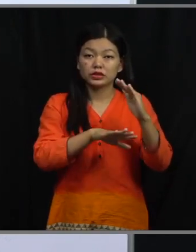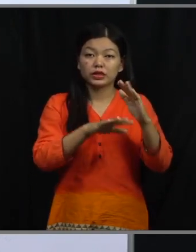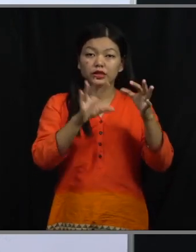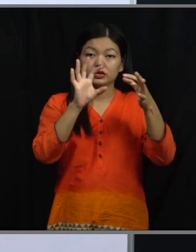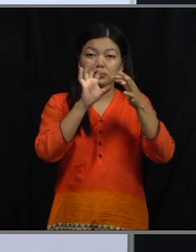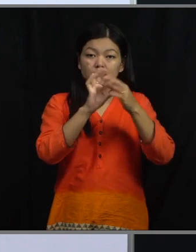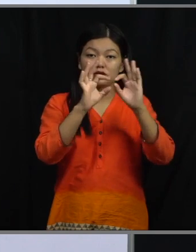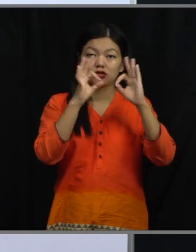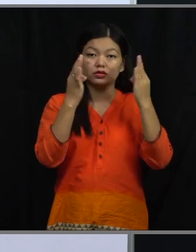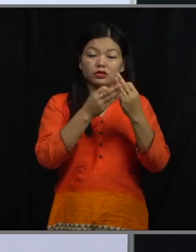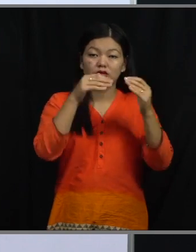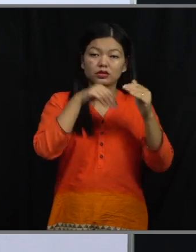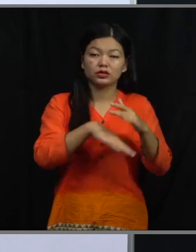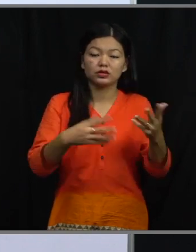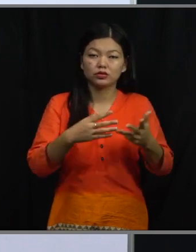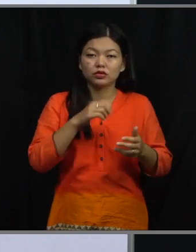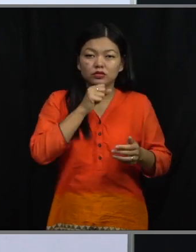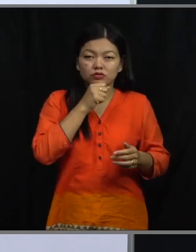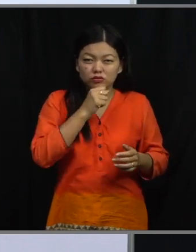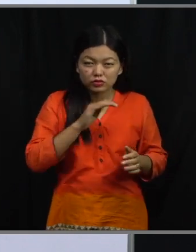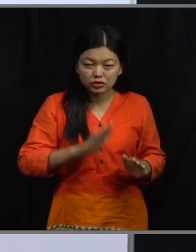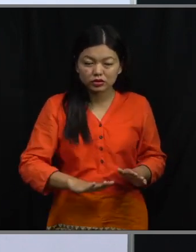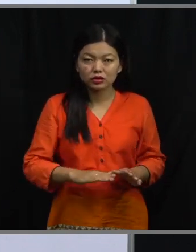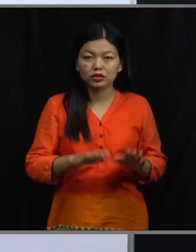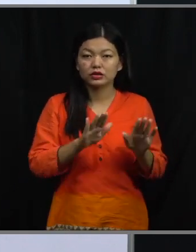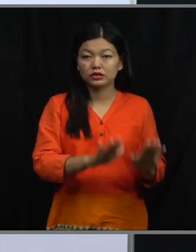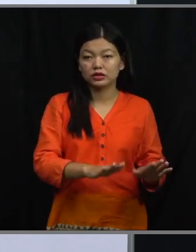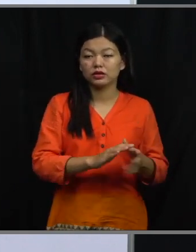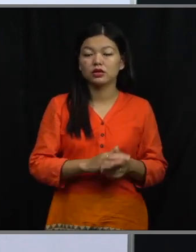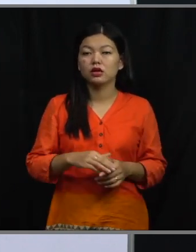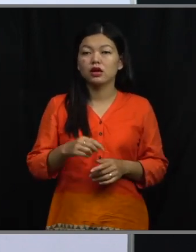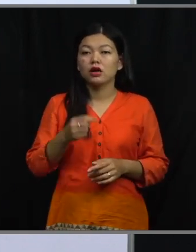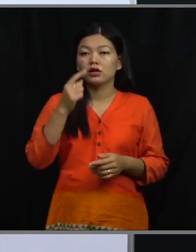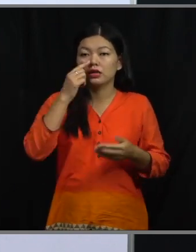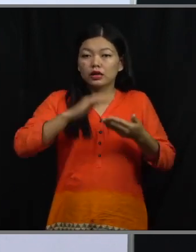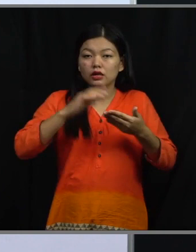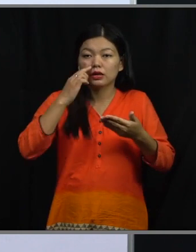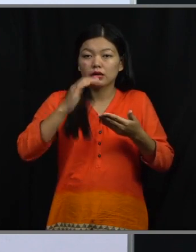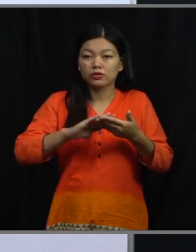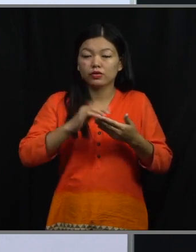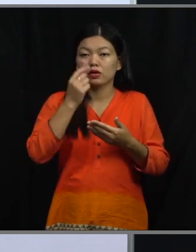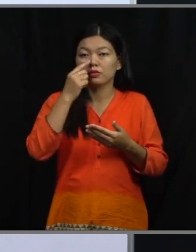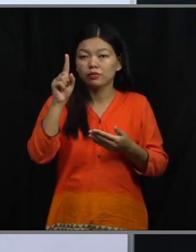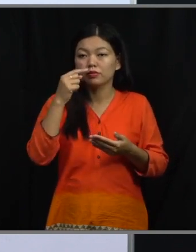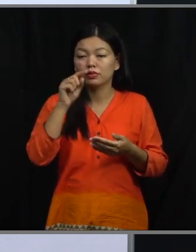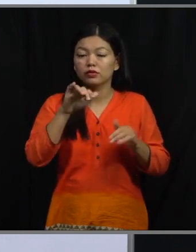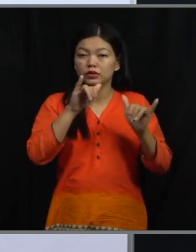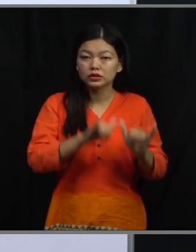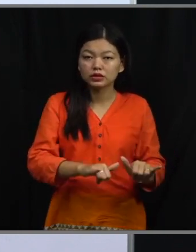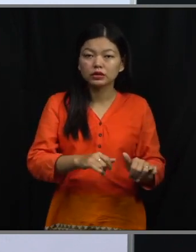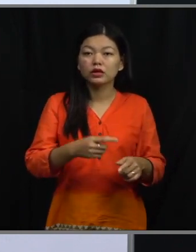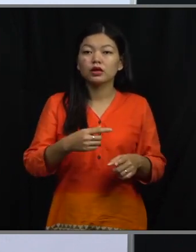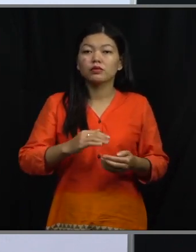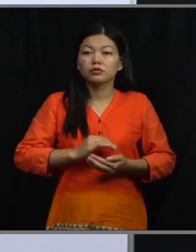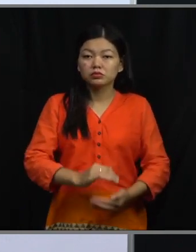their grandchildren live together. Okay, and the next one is common property, which means